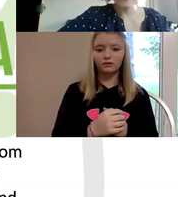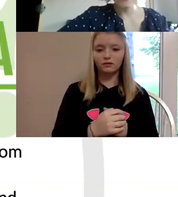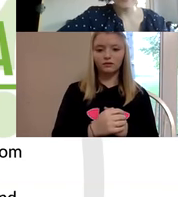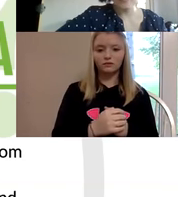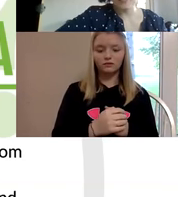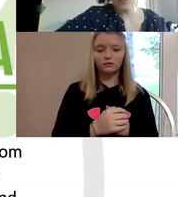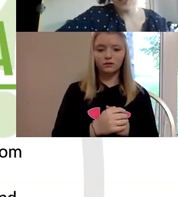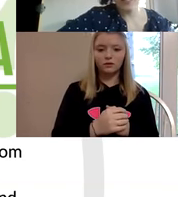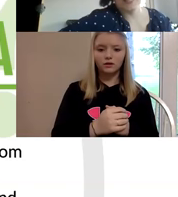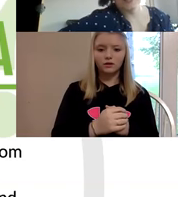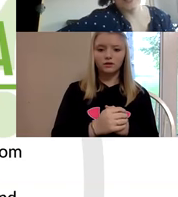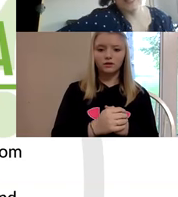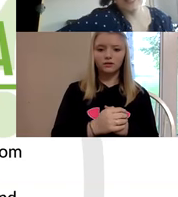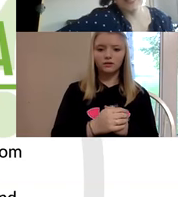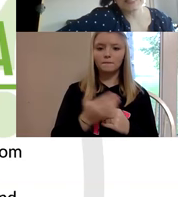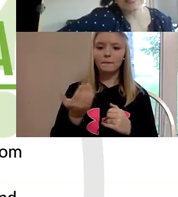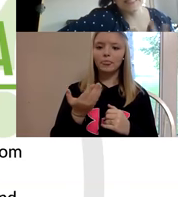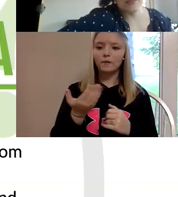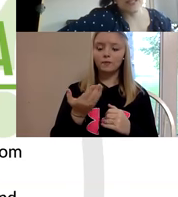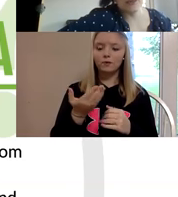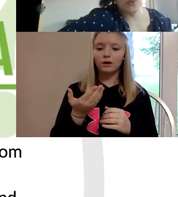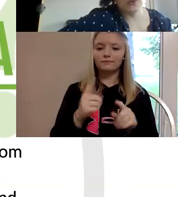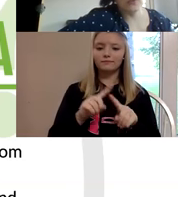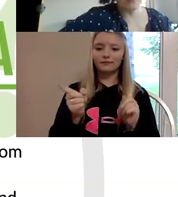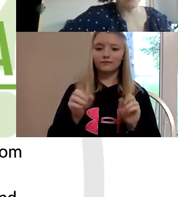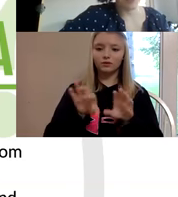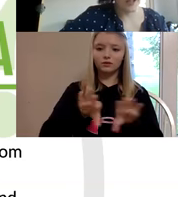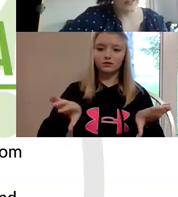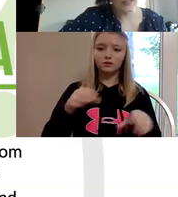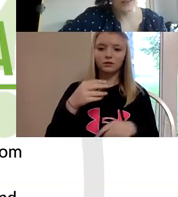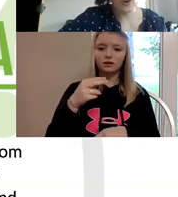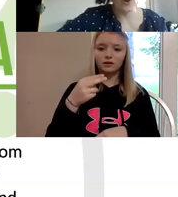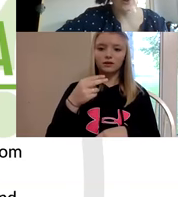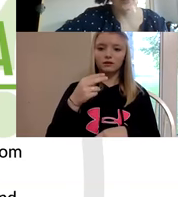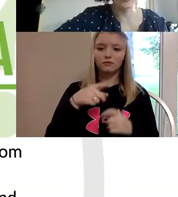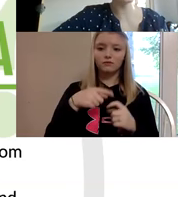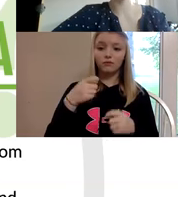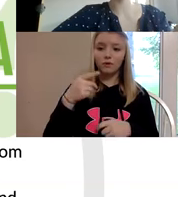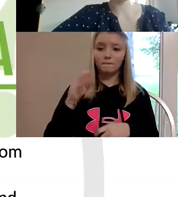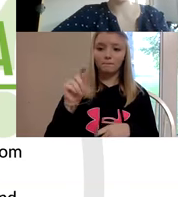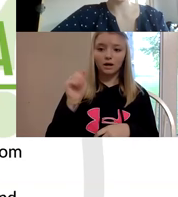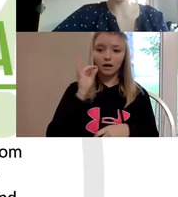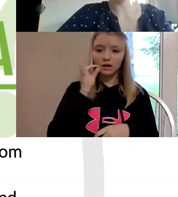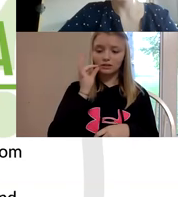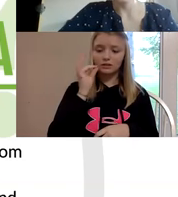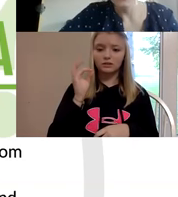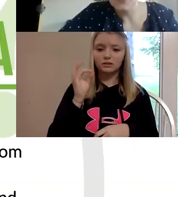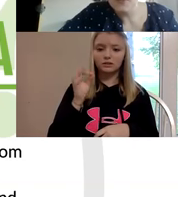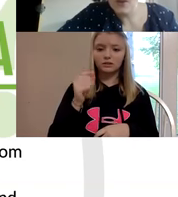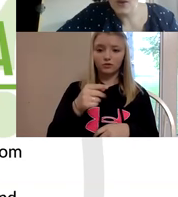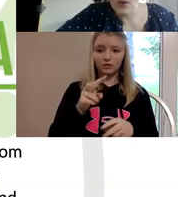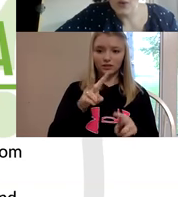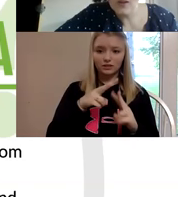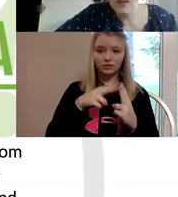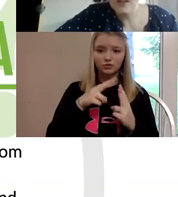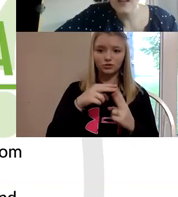What distinguishes CBD oil from pot are these two cannabinoids.